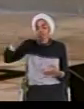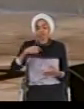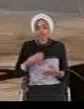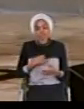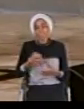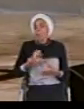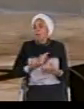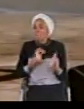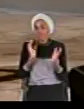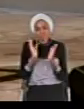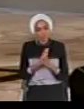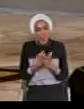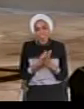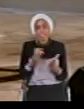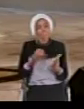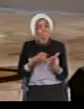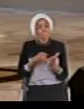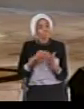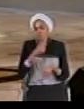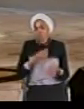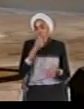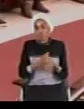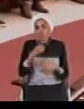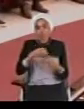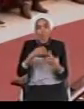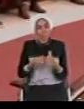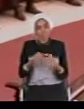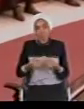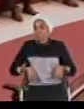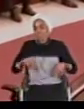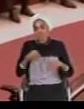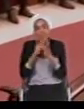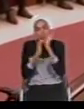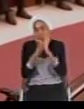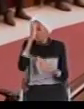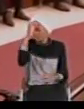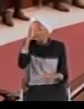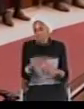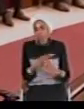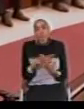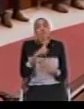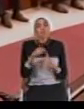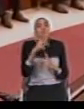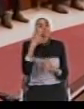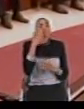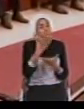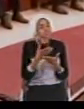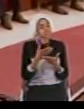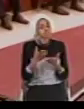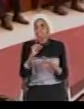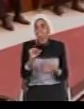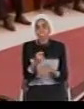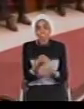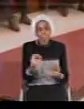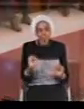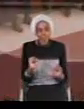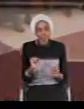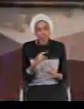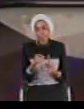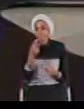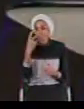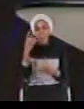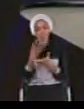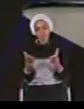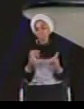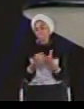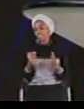I pray it will be confirmed in every life. When you see somebody who is saved, when you see